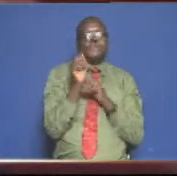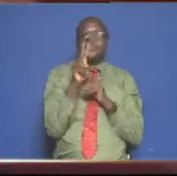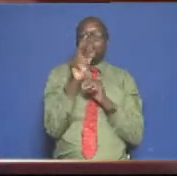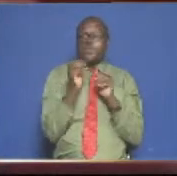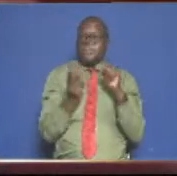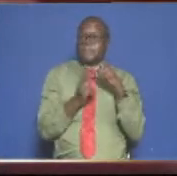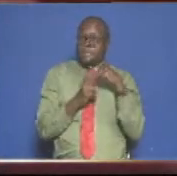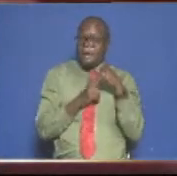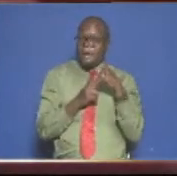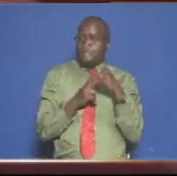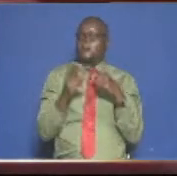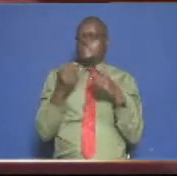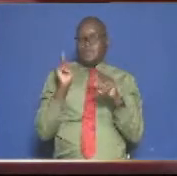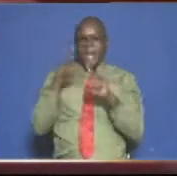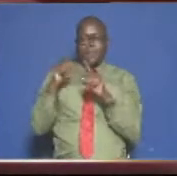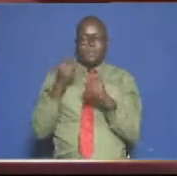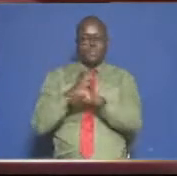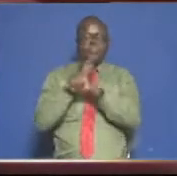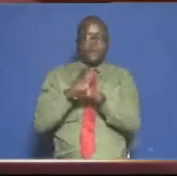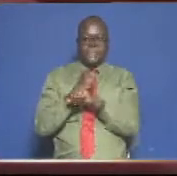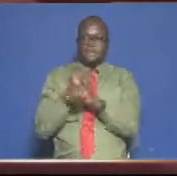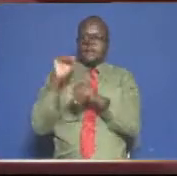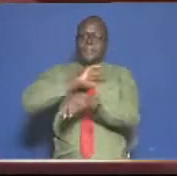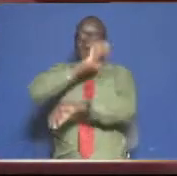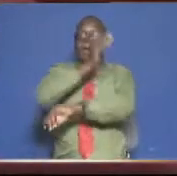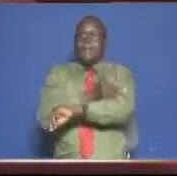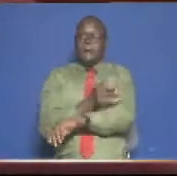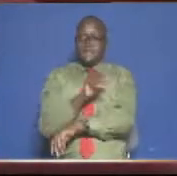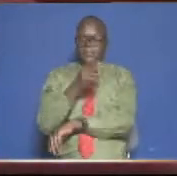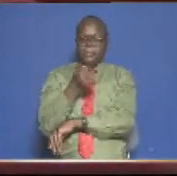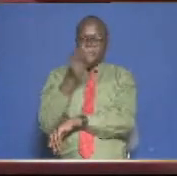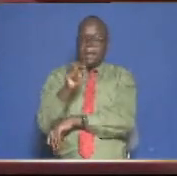companies. The capacity of KenGen